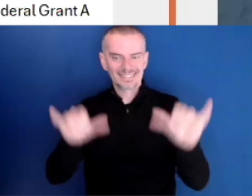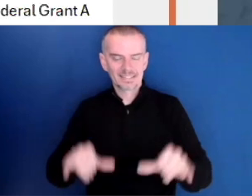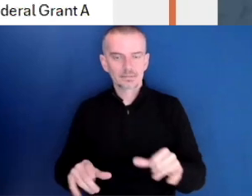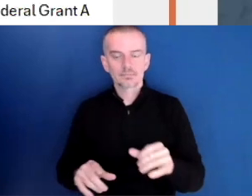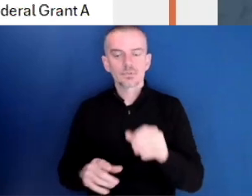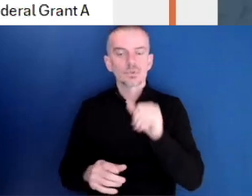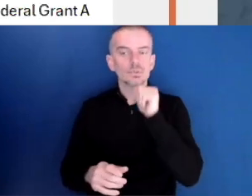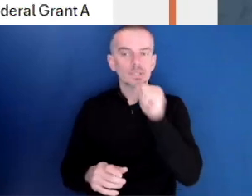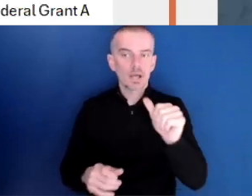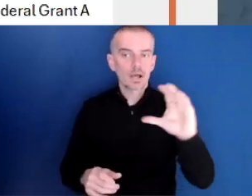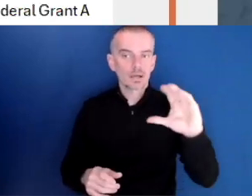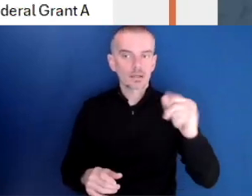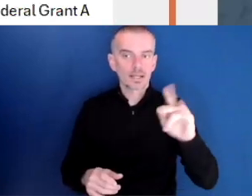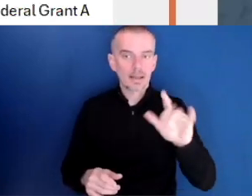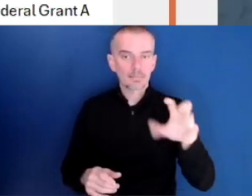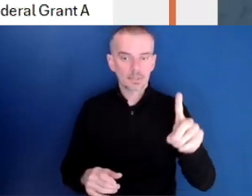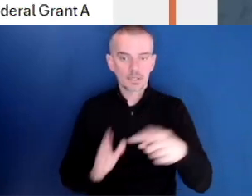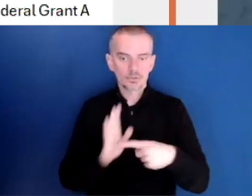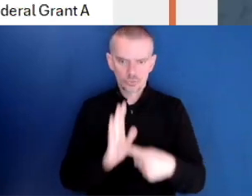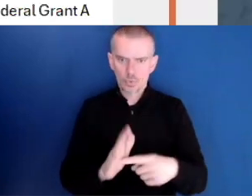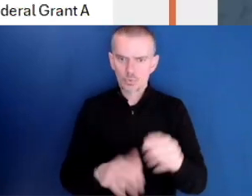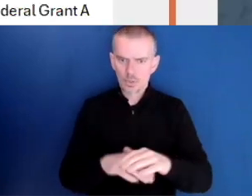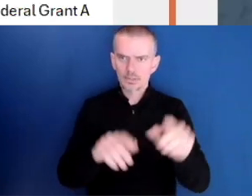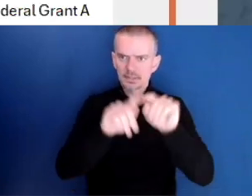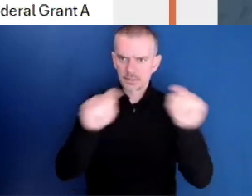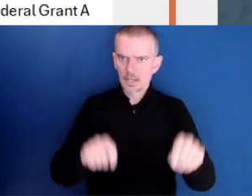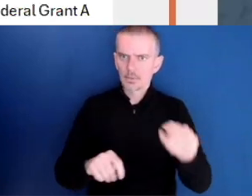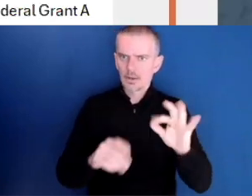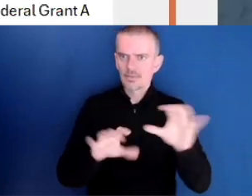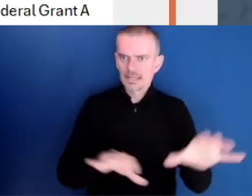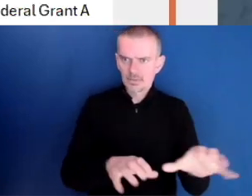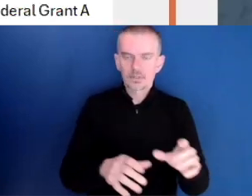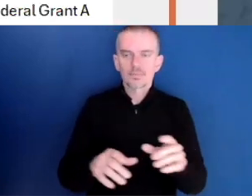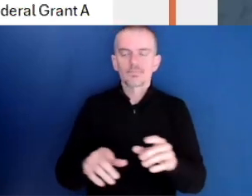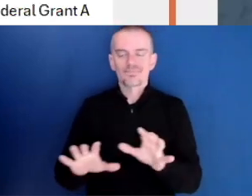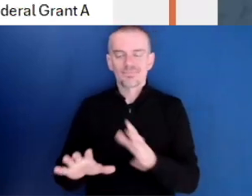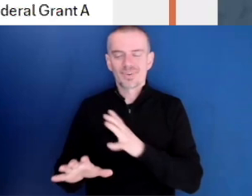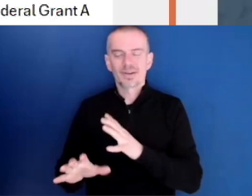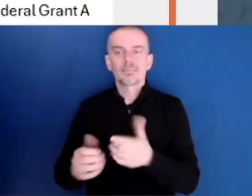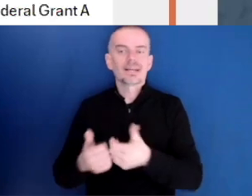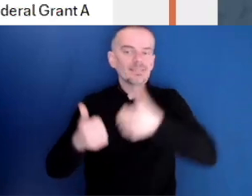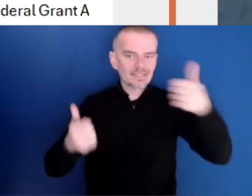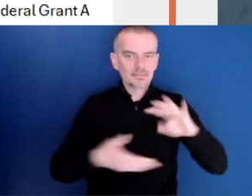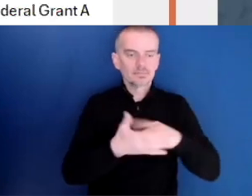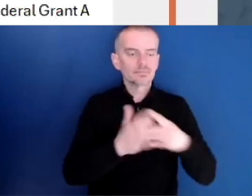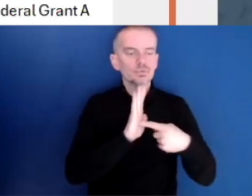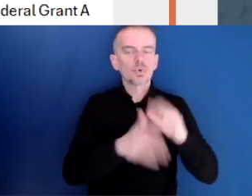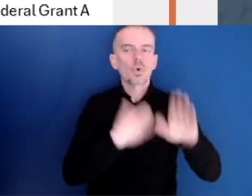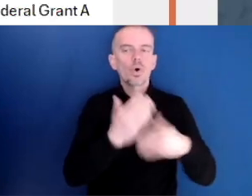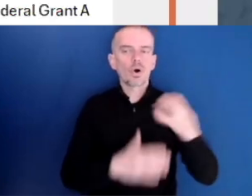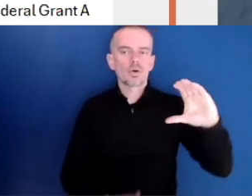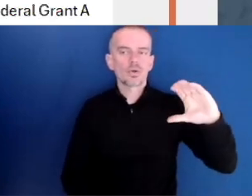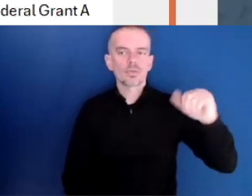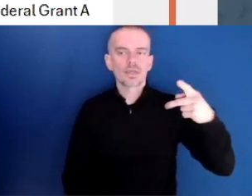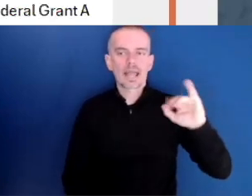costs are going to be shown in our statement of activity. And then we have a separate spreadsheet that lists out all of the capital expenditures under a